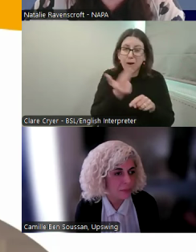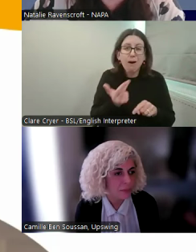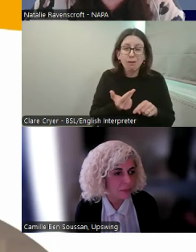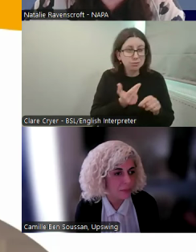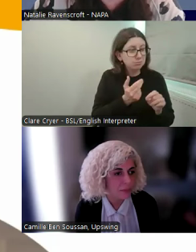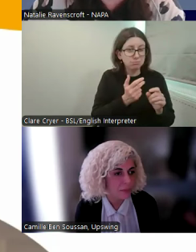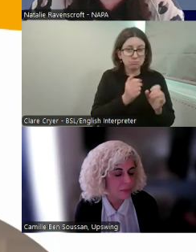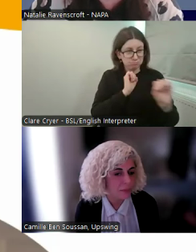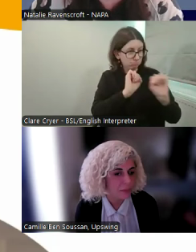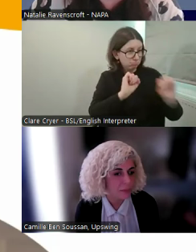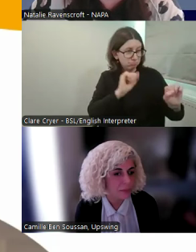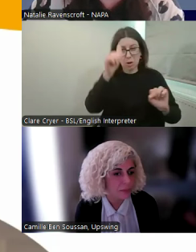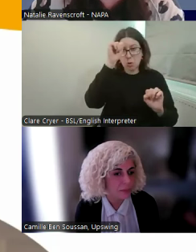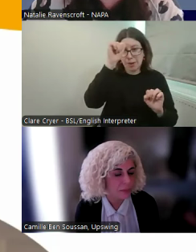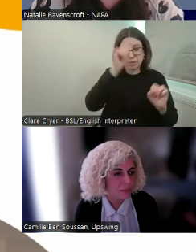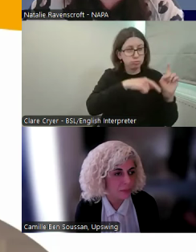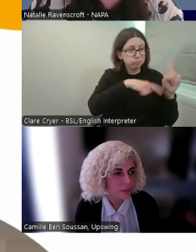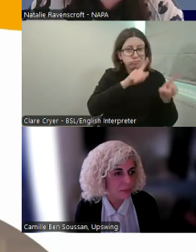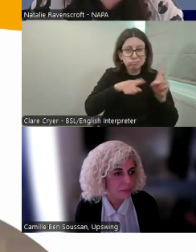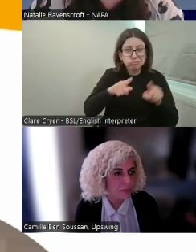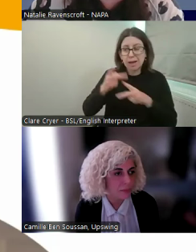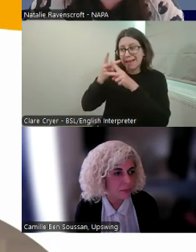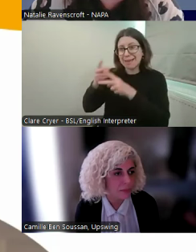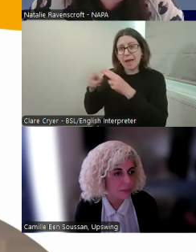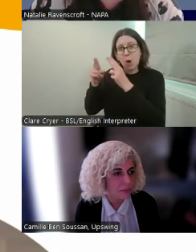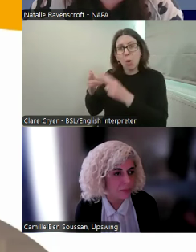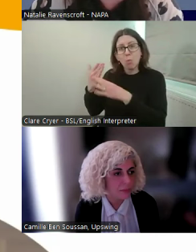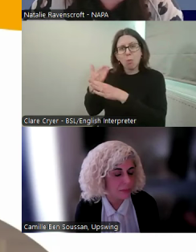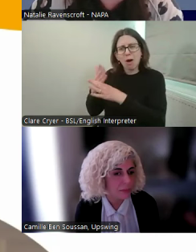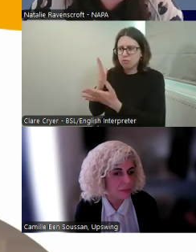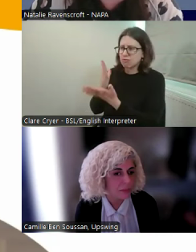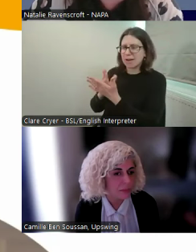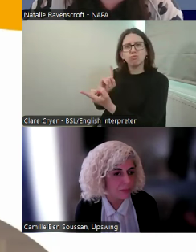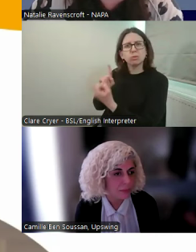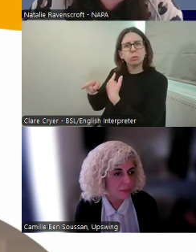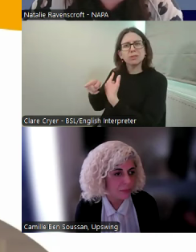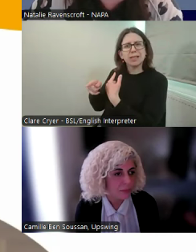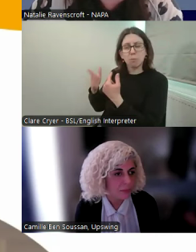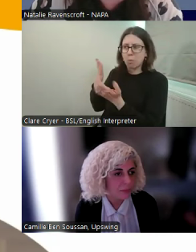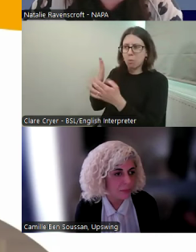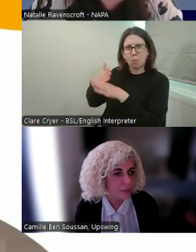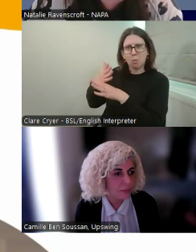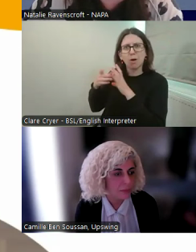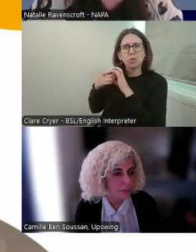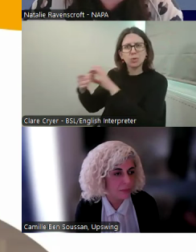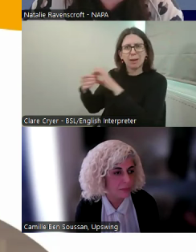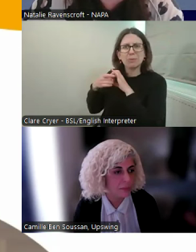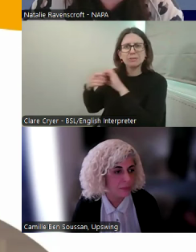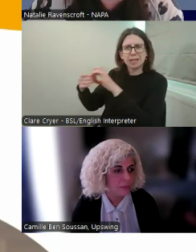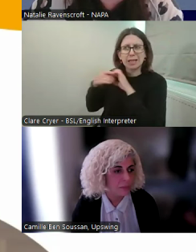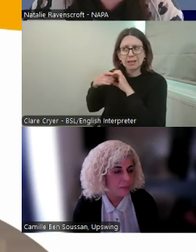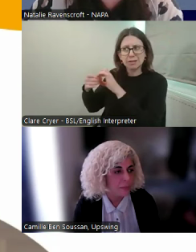form knowledge. Our care home work is responsive and in collaboration with care home staff and residents, so everything